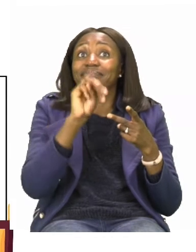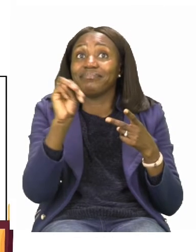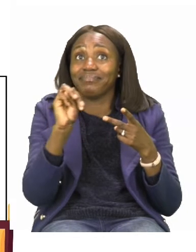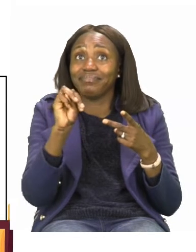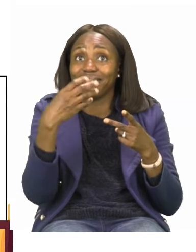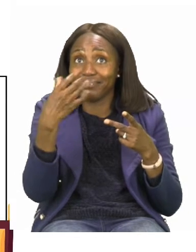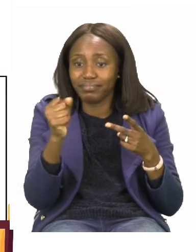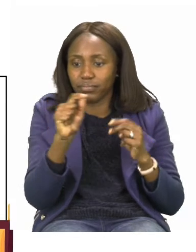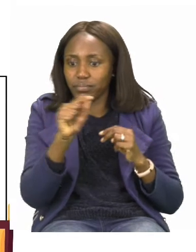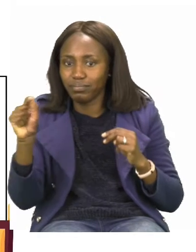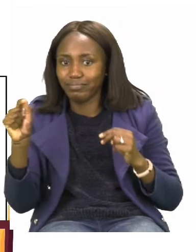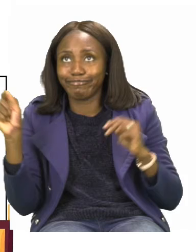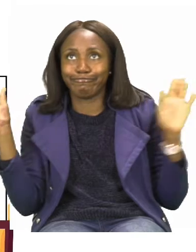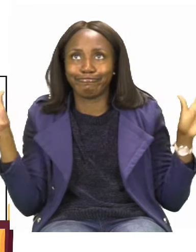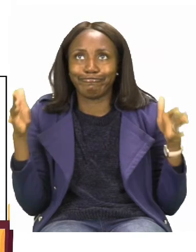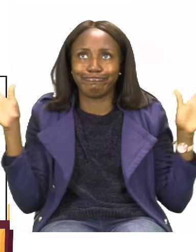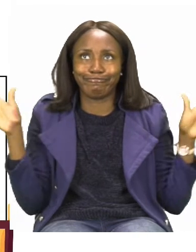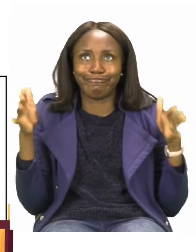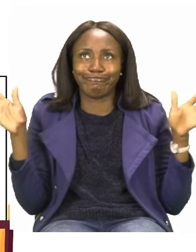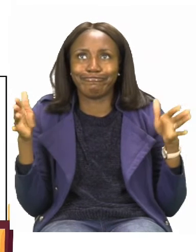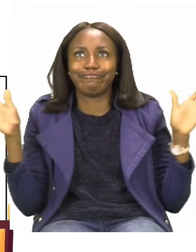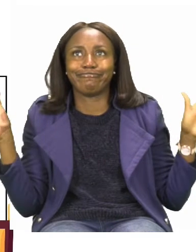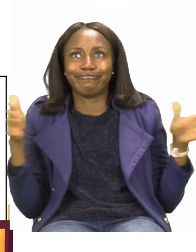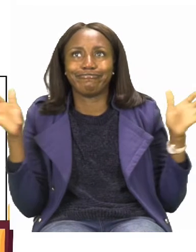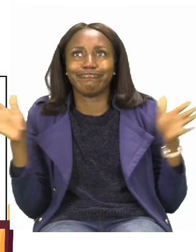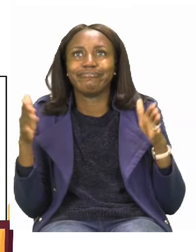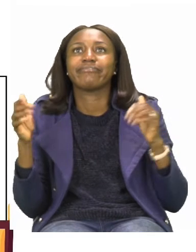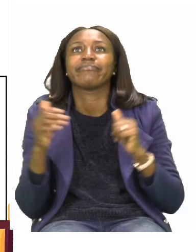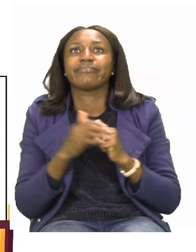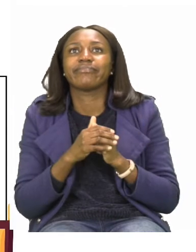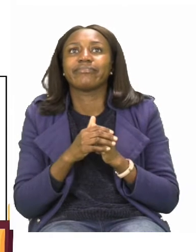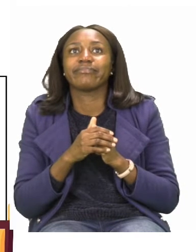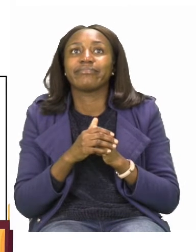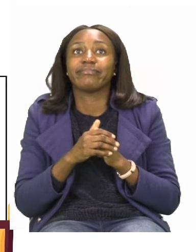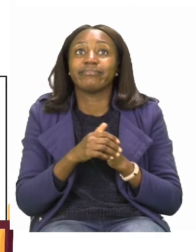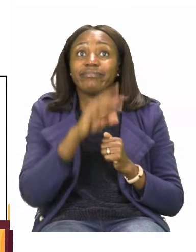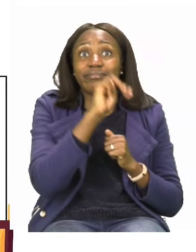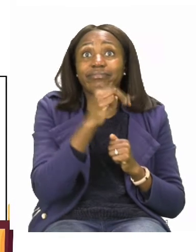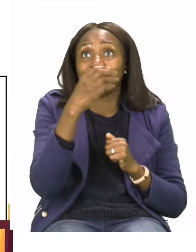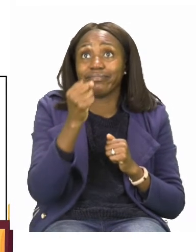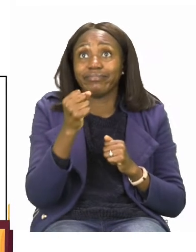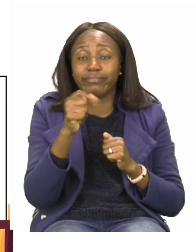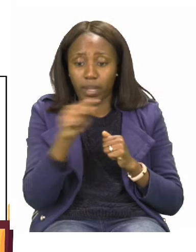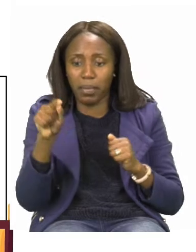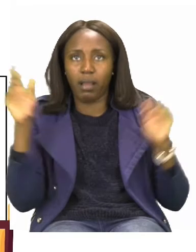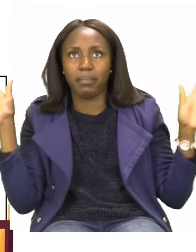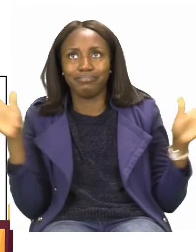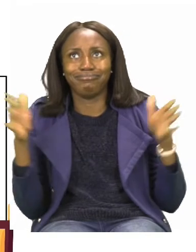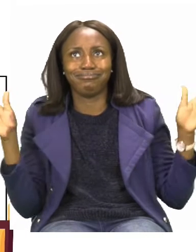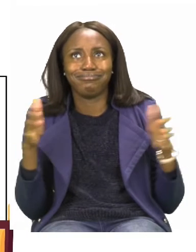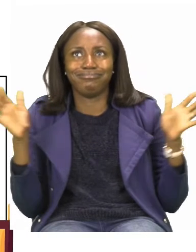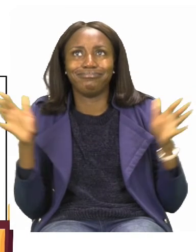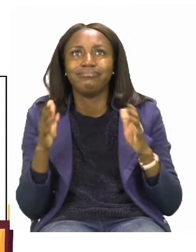Ming has dash wings. Ming has dash wings.